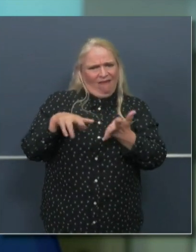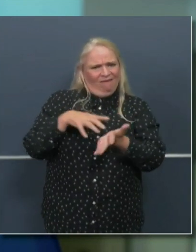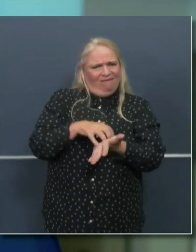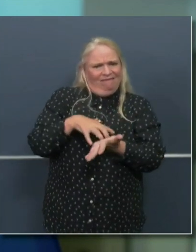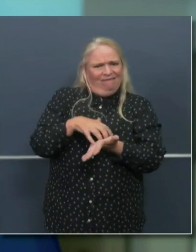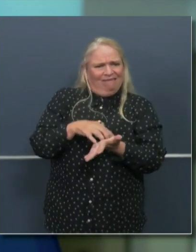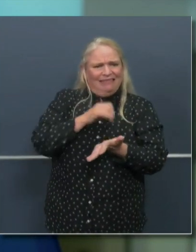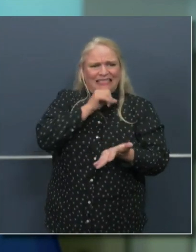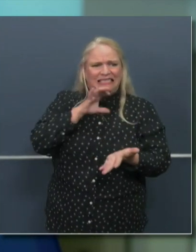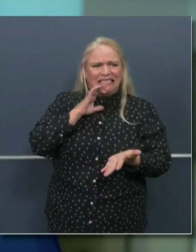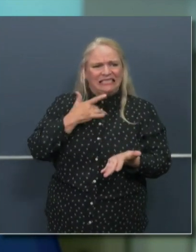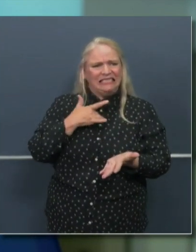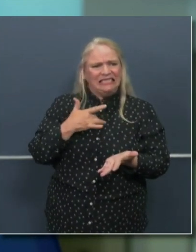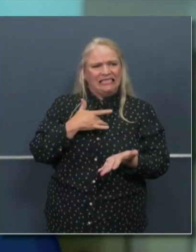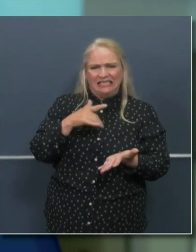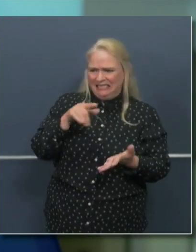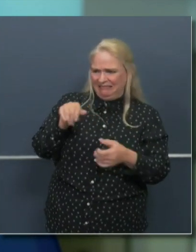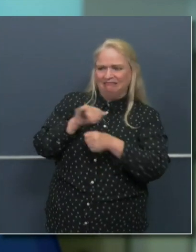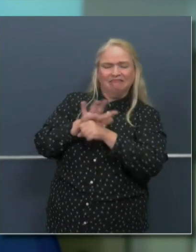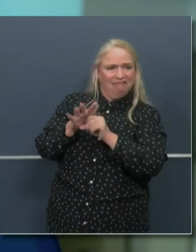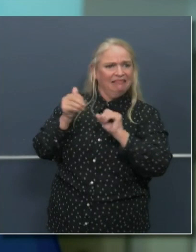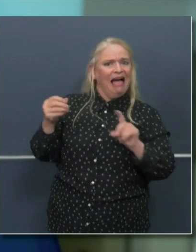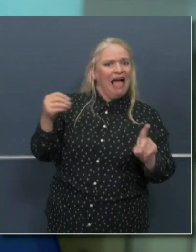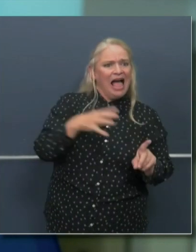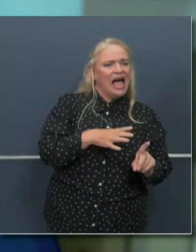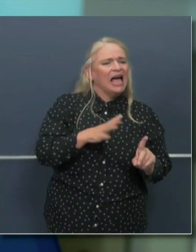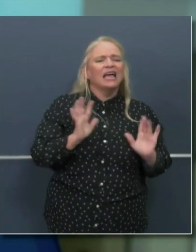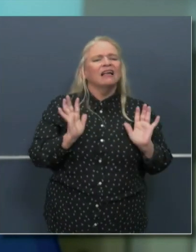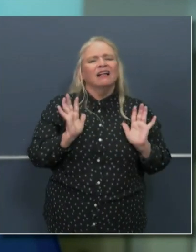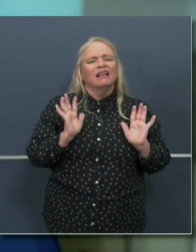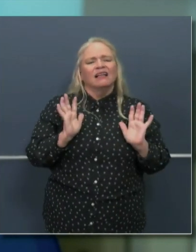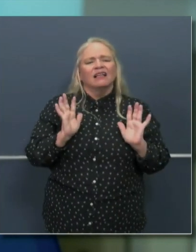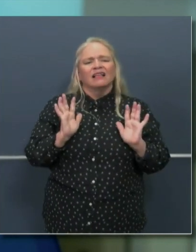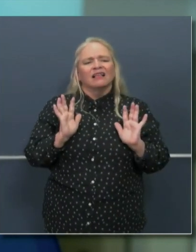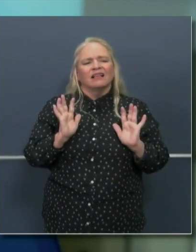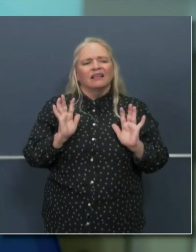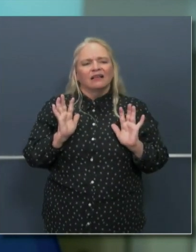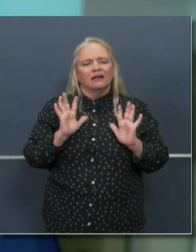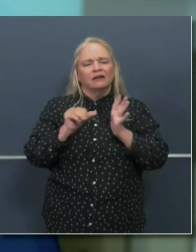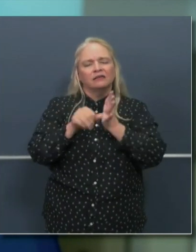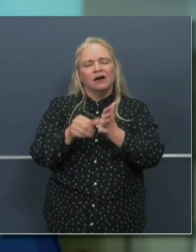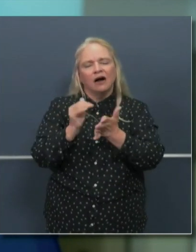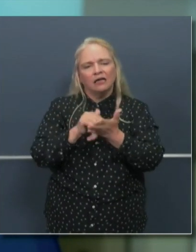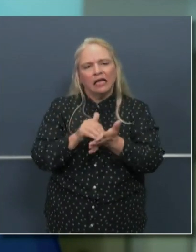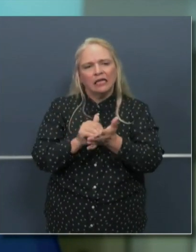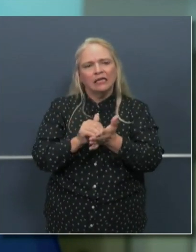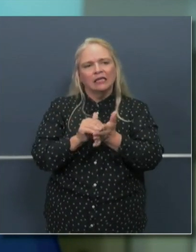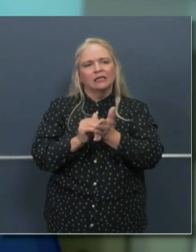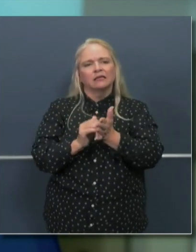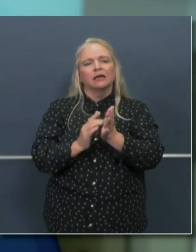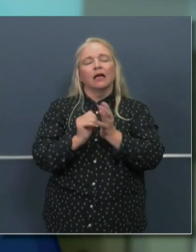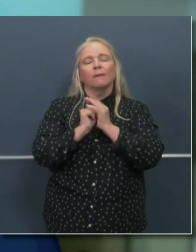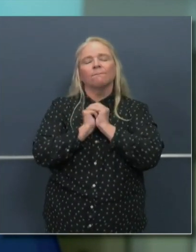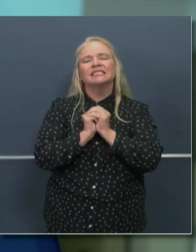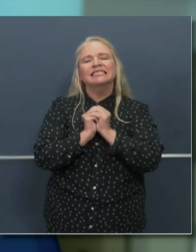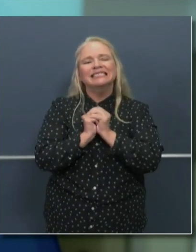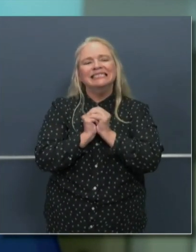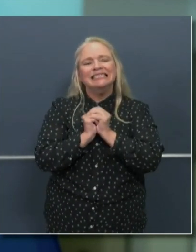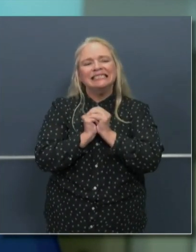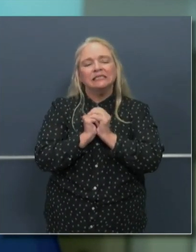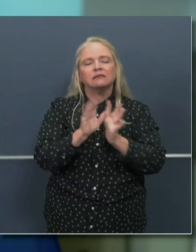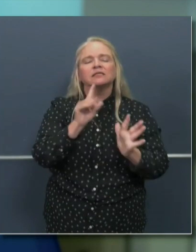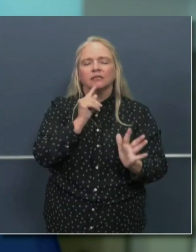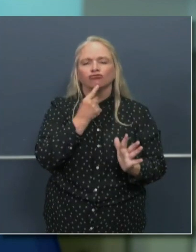to this virus, and in that category, we cannot impress upon you more to take very, very